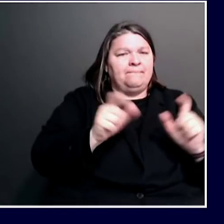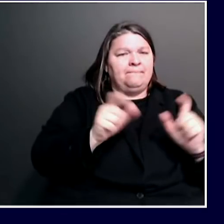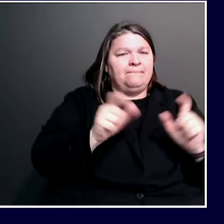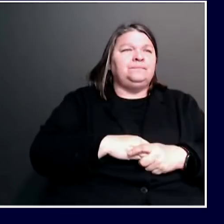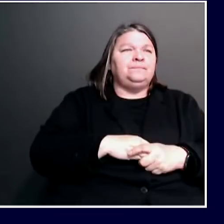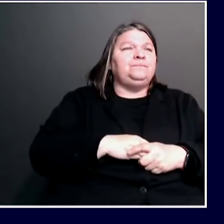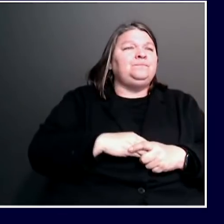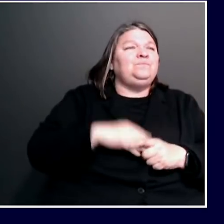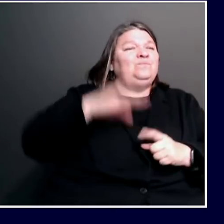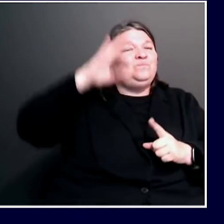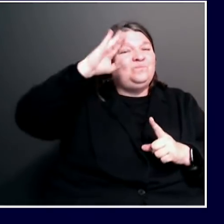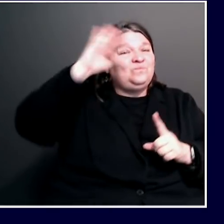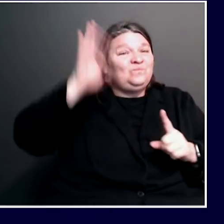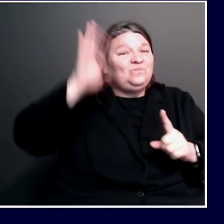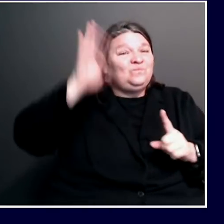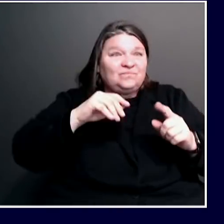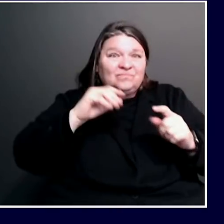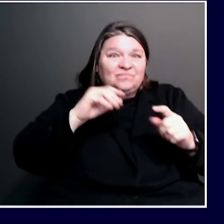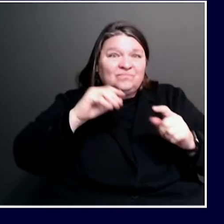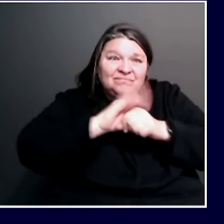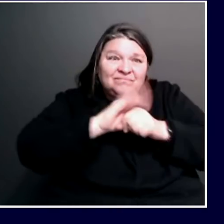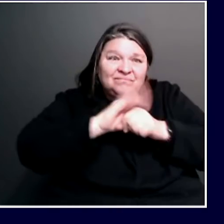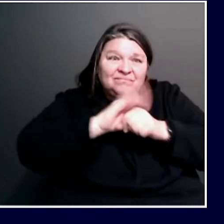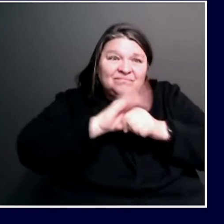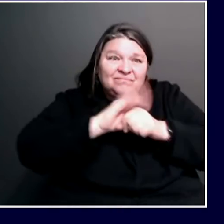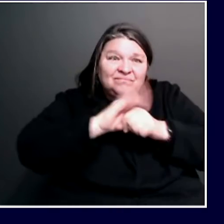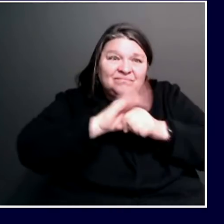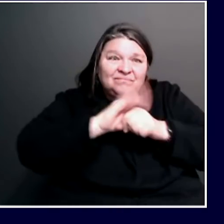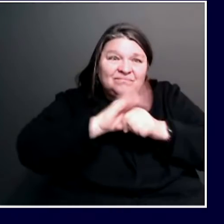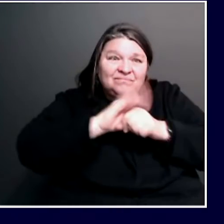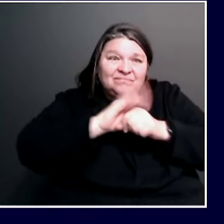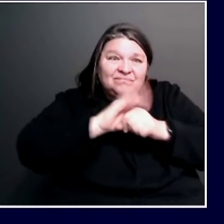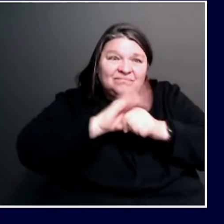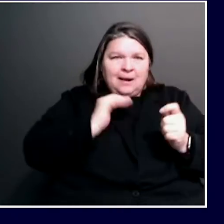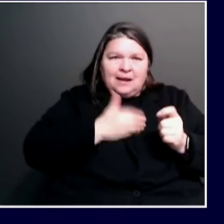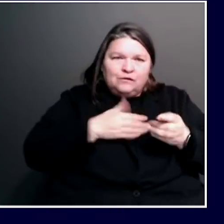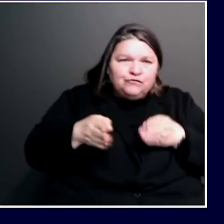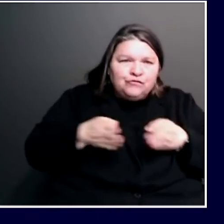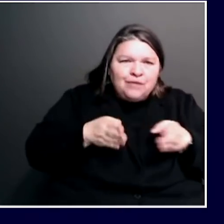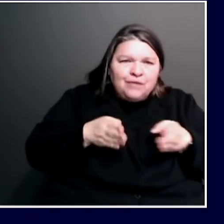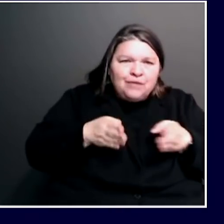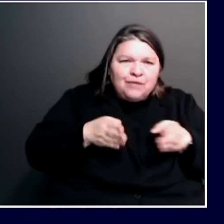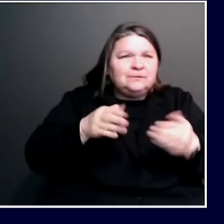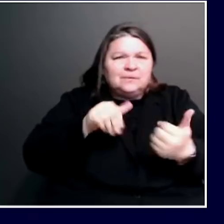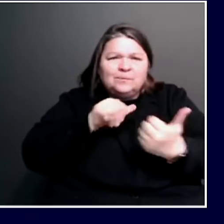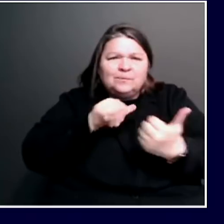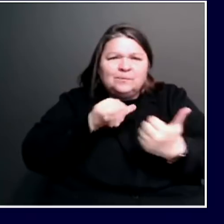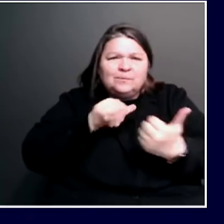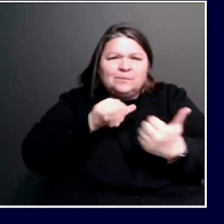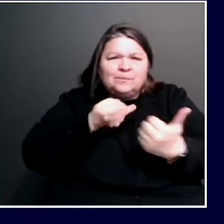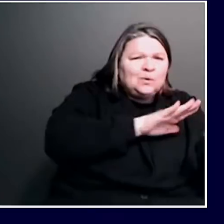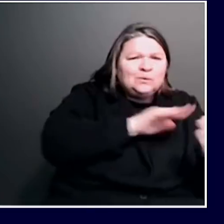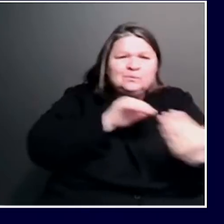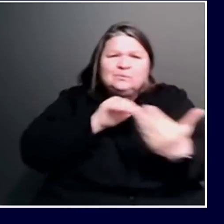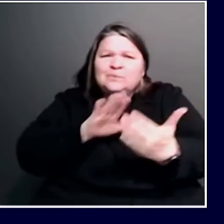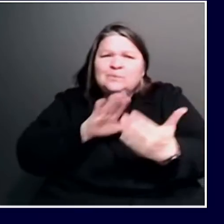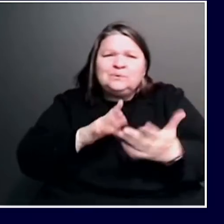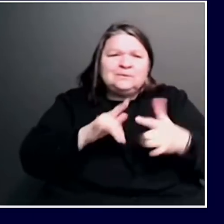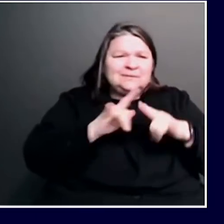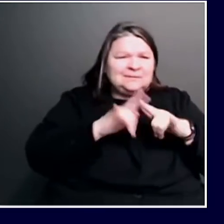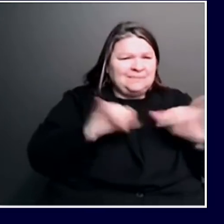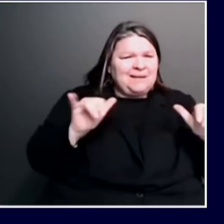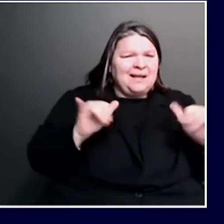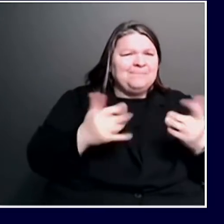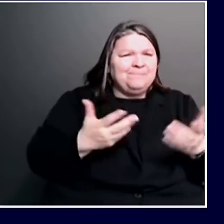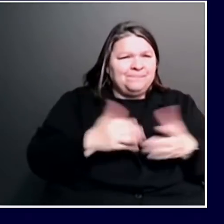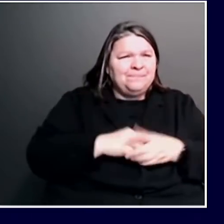it. Simply put, we can't tackle 2022's virus with 2019's tools. That's